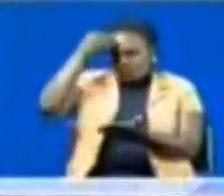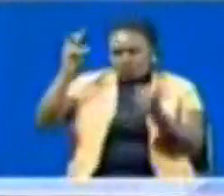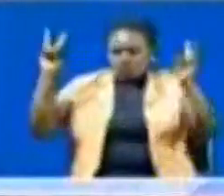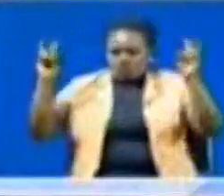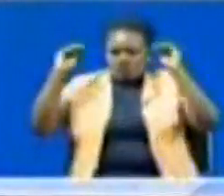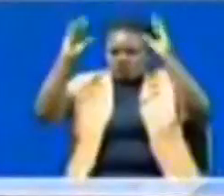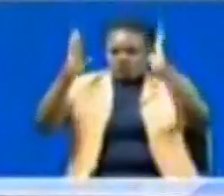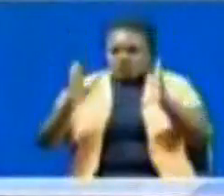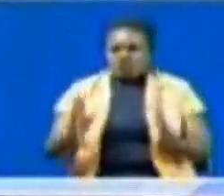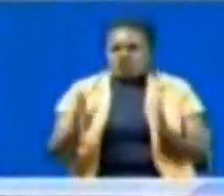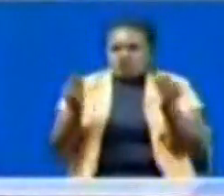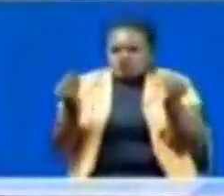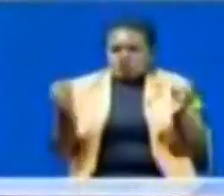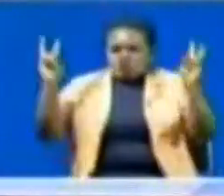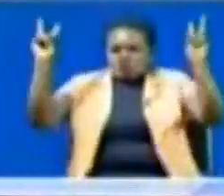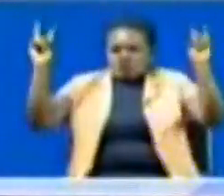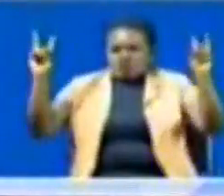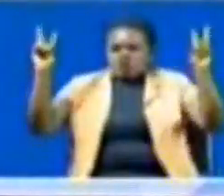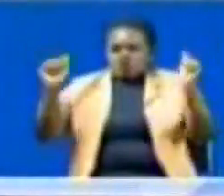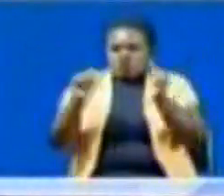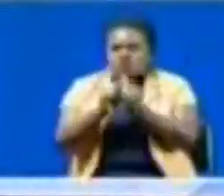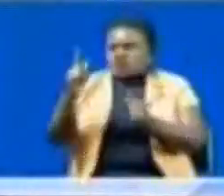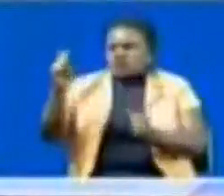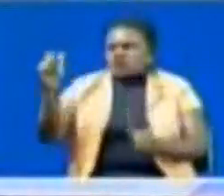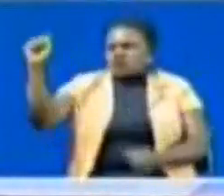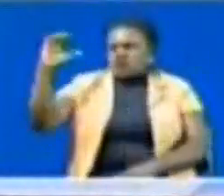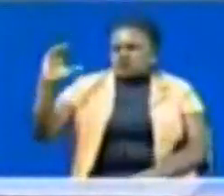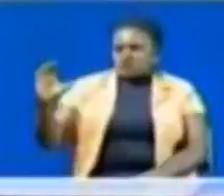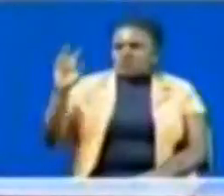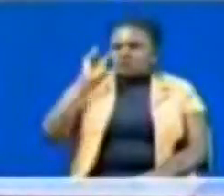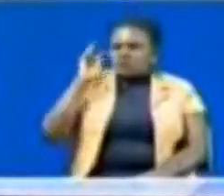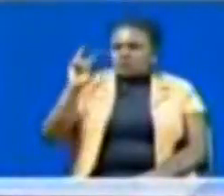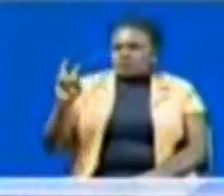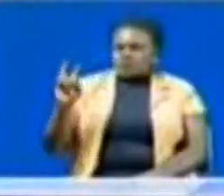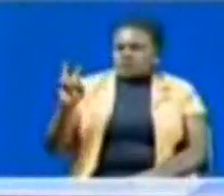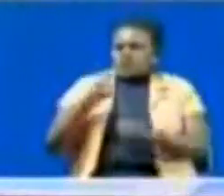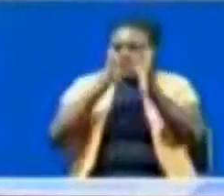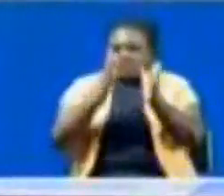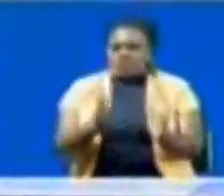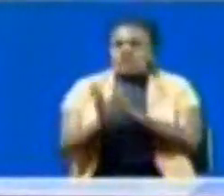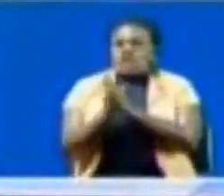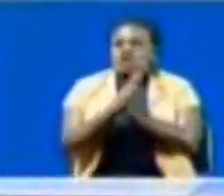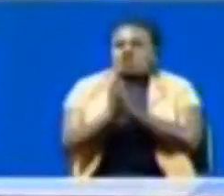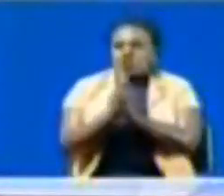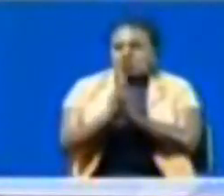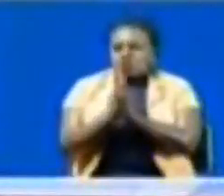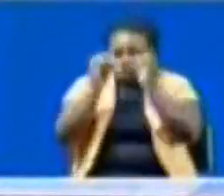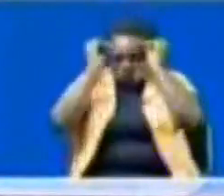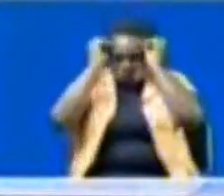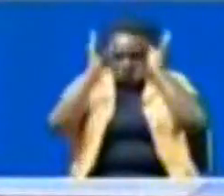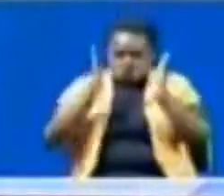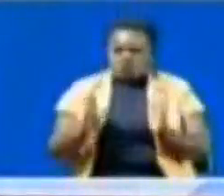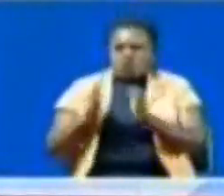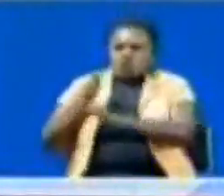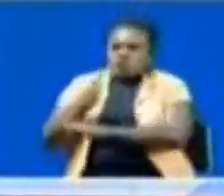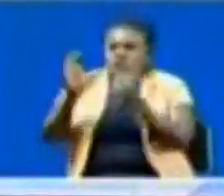While teachers were sorting out their issues with the employer TSC, as you've seen already by that on that package by our reporter Caroline B. Pupils